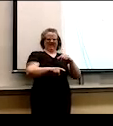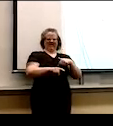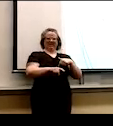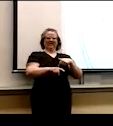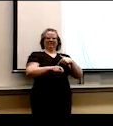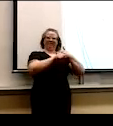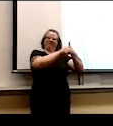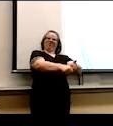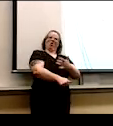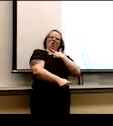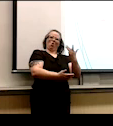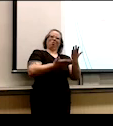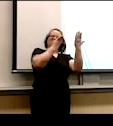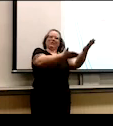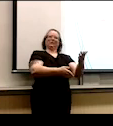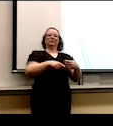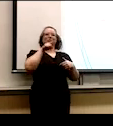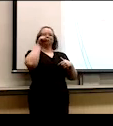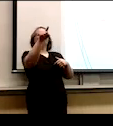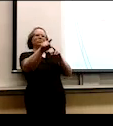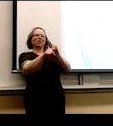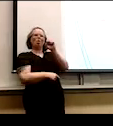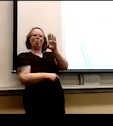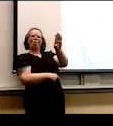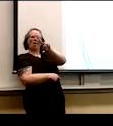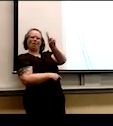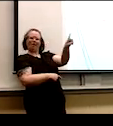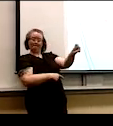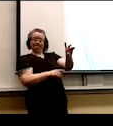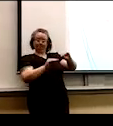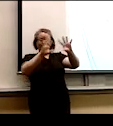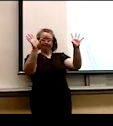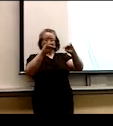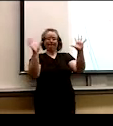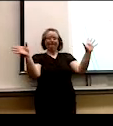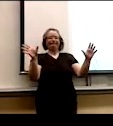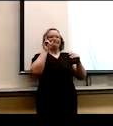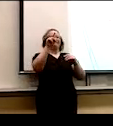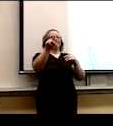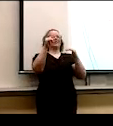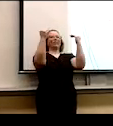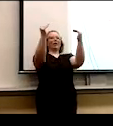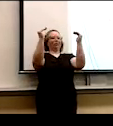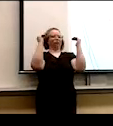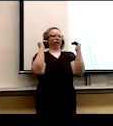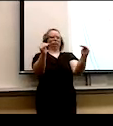Yes and no. I believe that's how it was measured in all of the